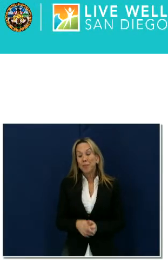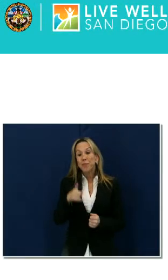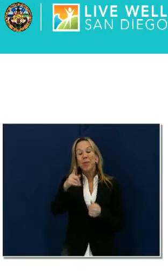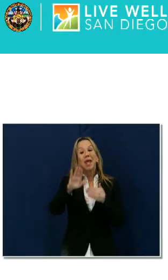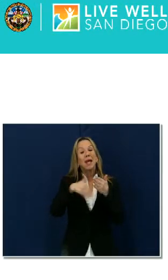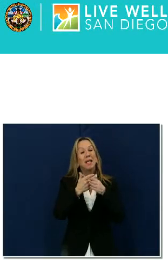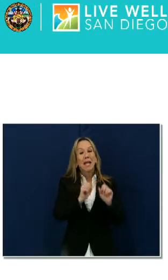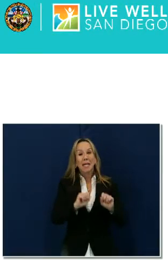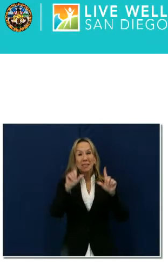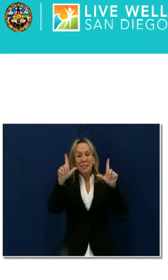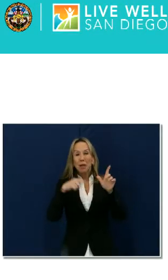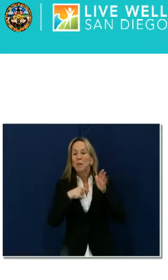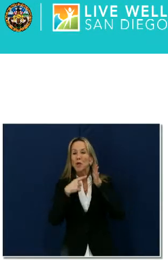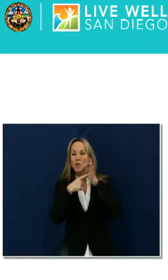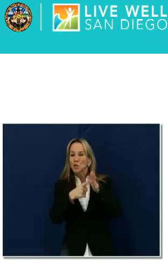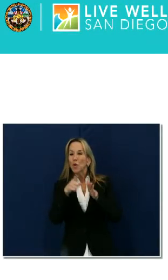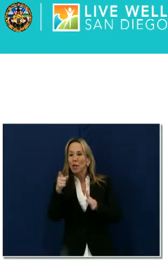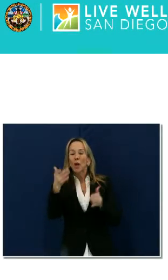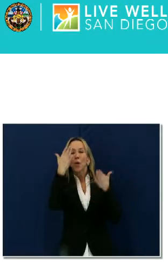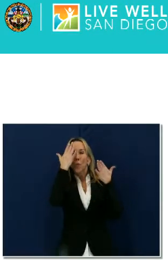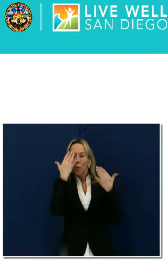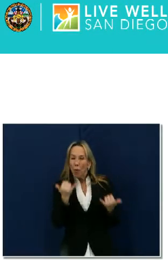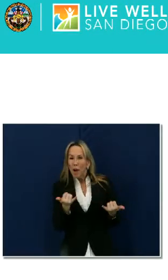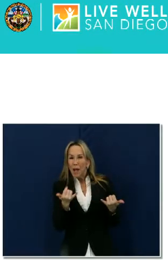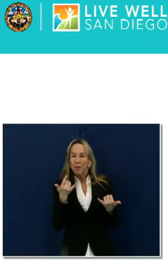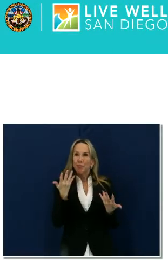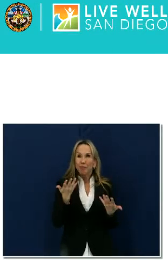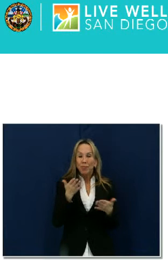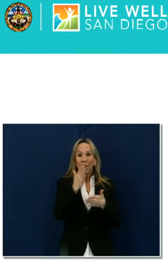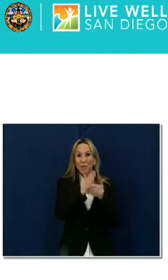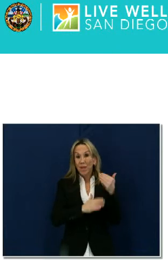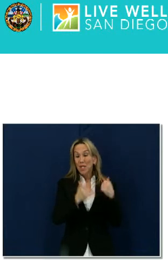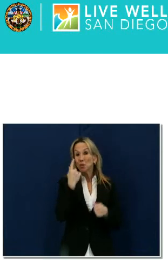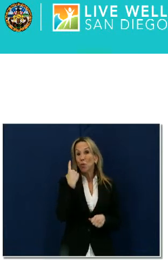show why vaccinations in our phase